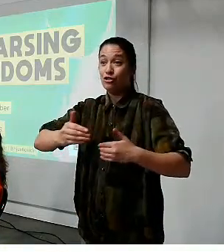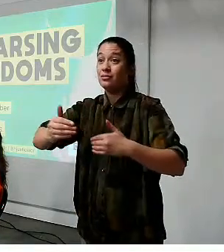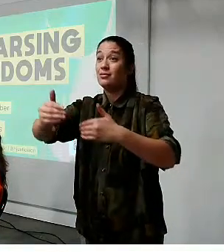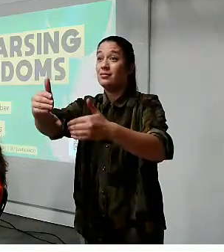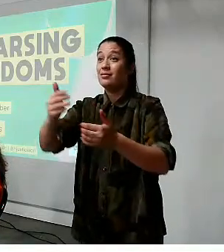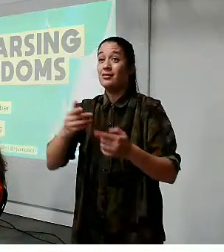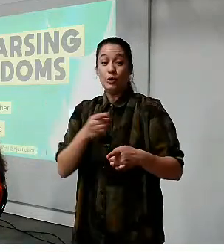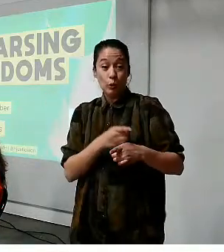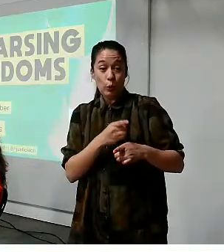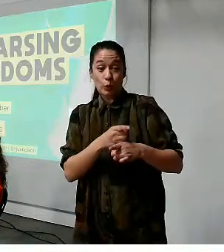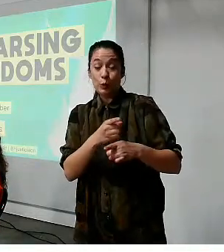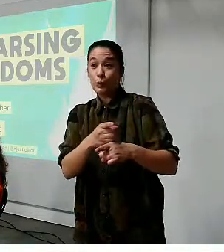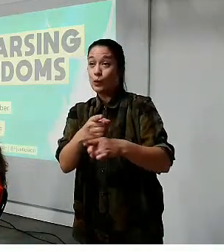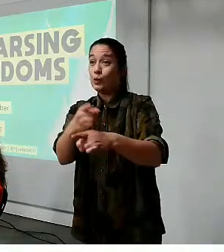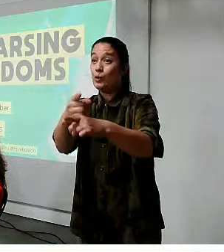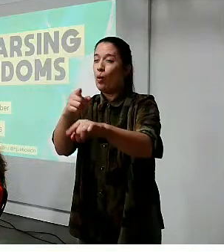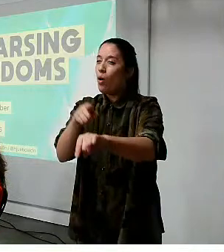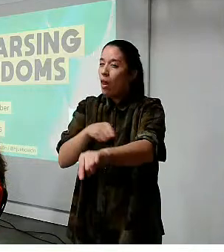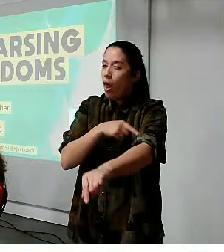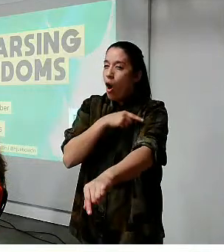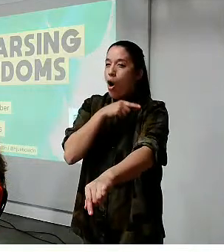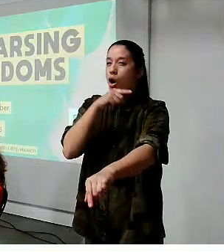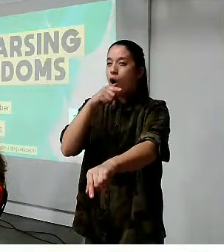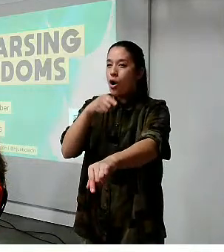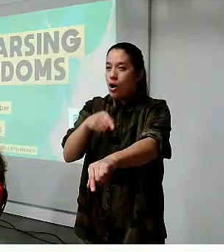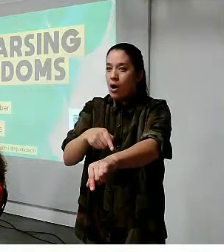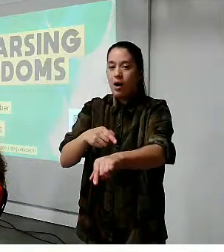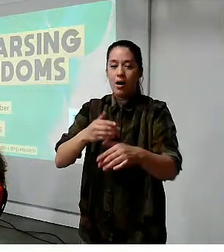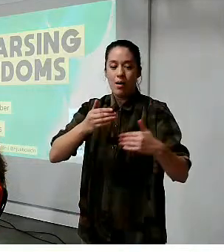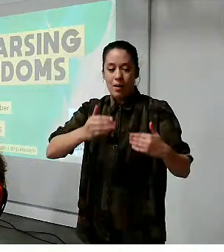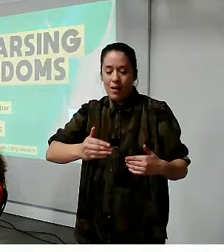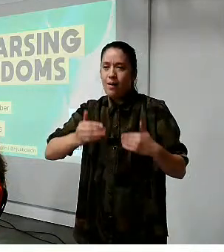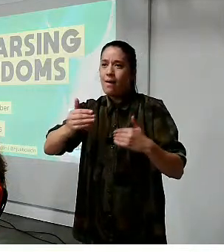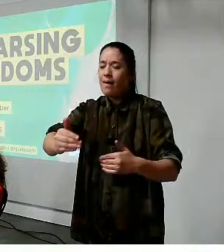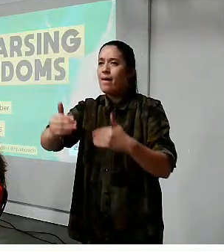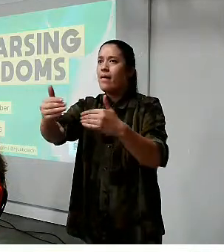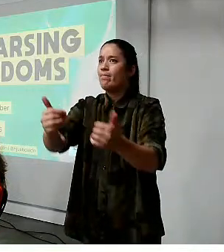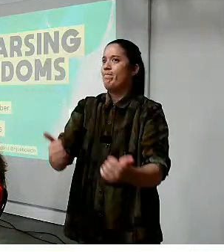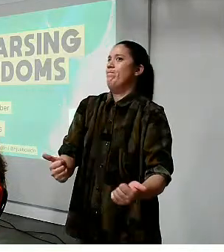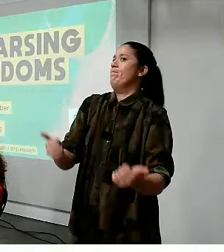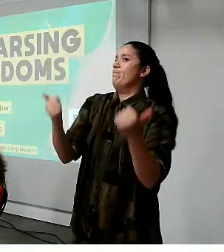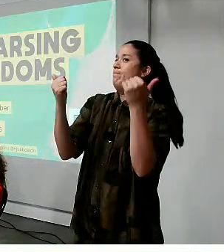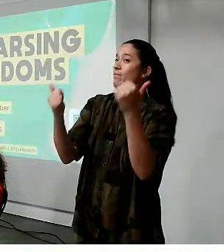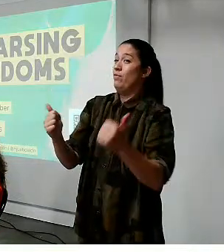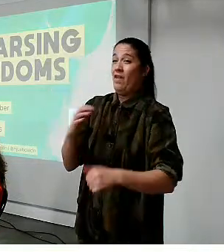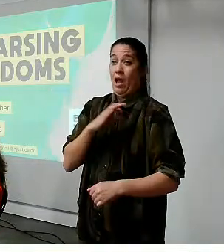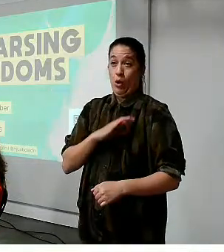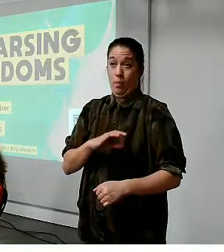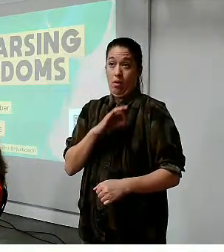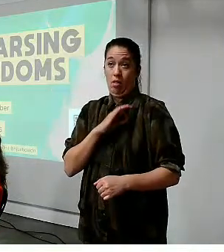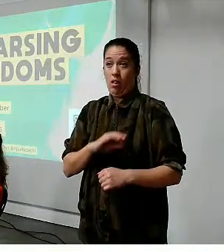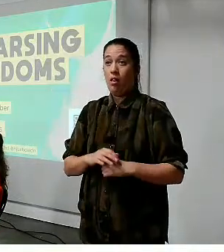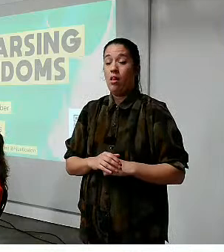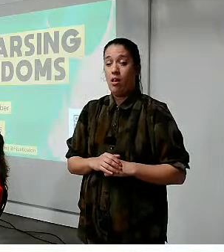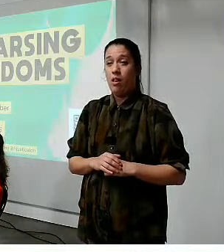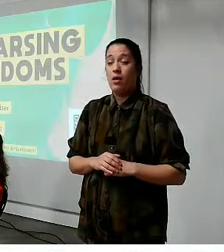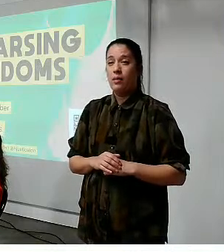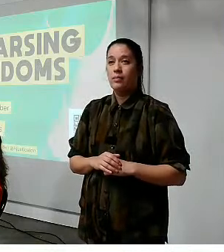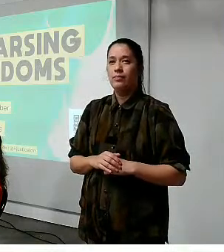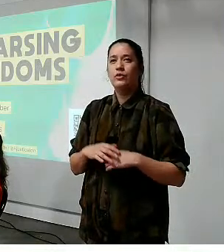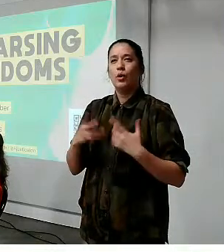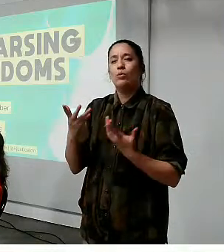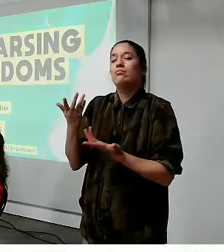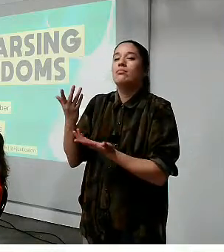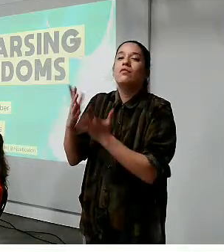And there are lots of ups and downs in that process, in the process of having to make a new claim or having to repeat a